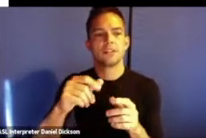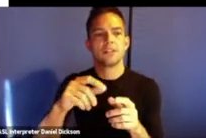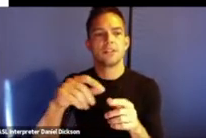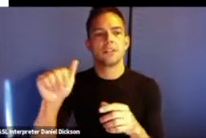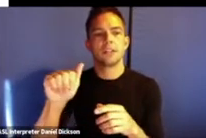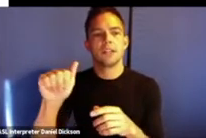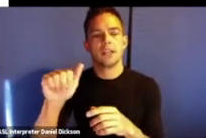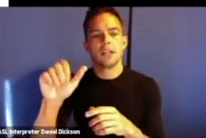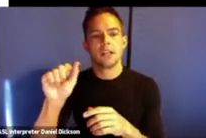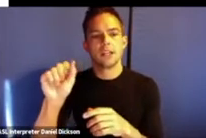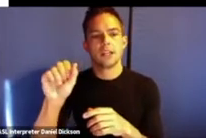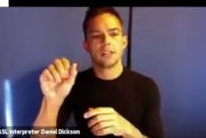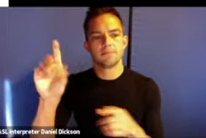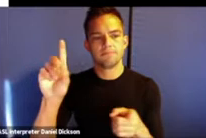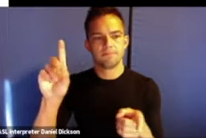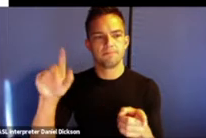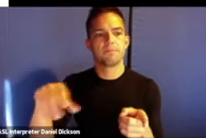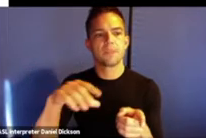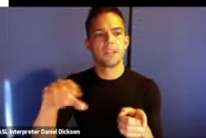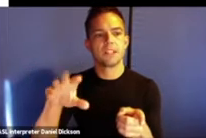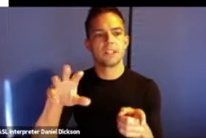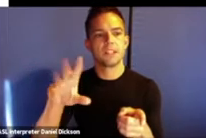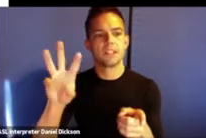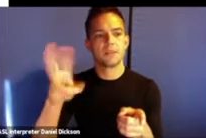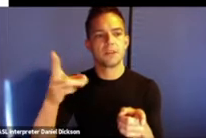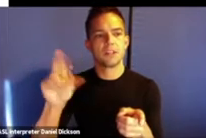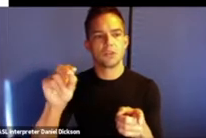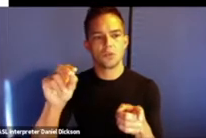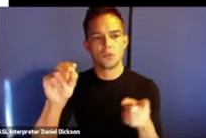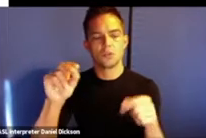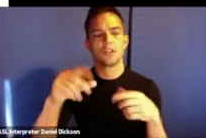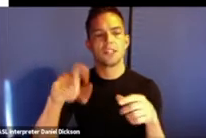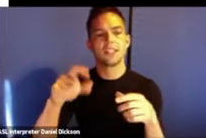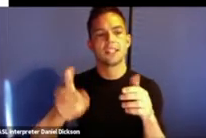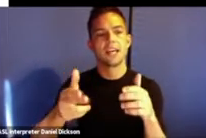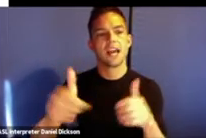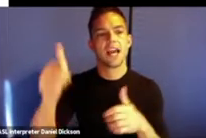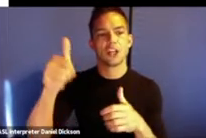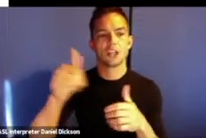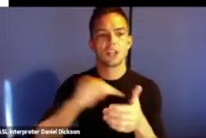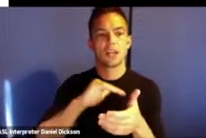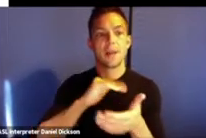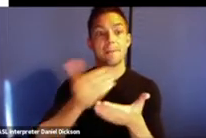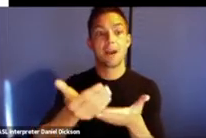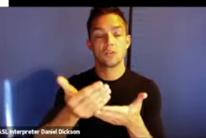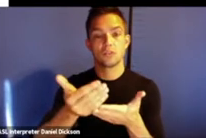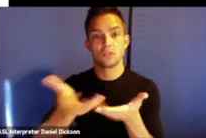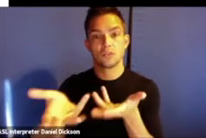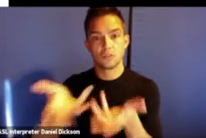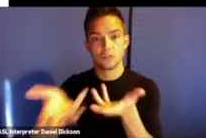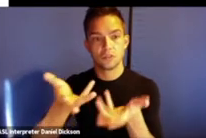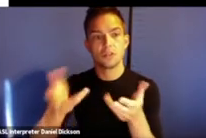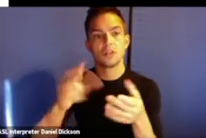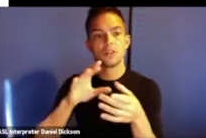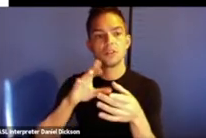WHO. But it needs to be, again, more specific, higher doses, more specific to the children's issues